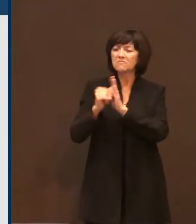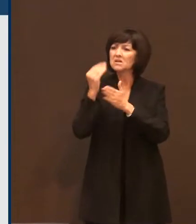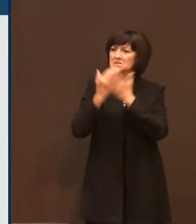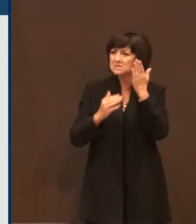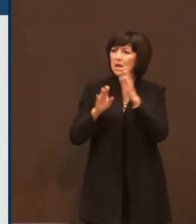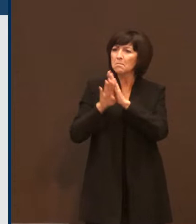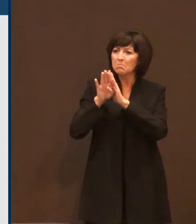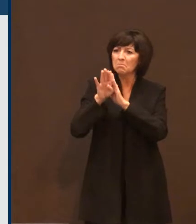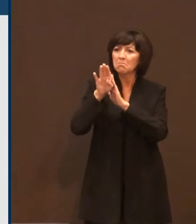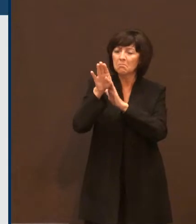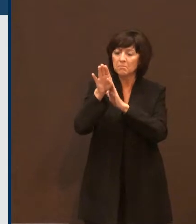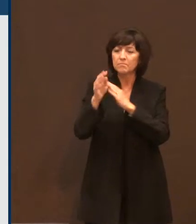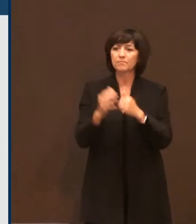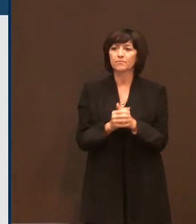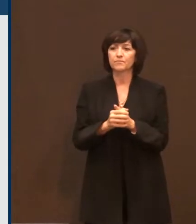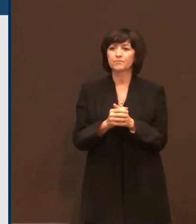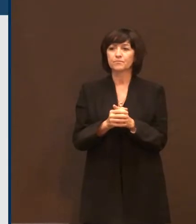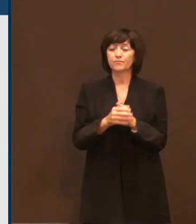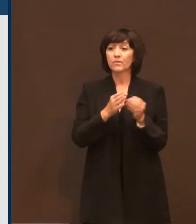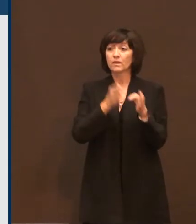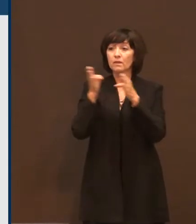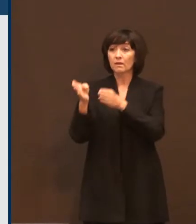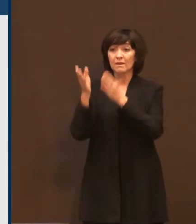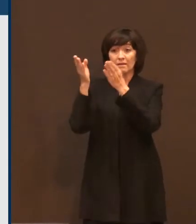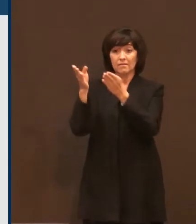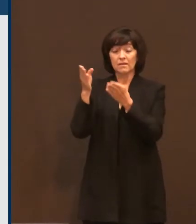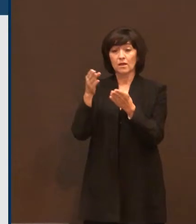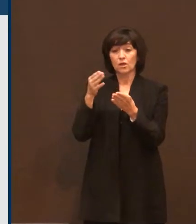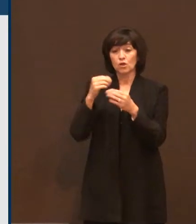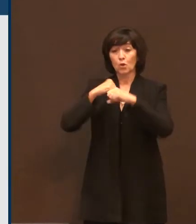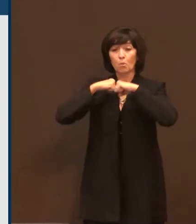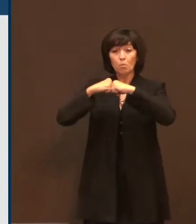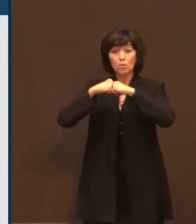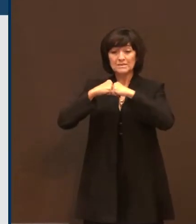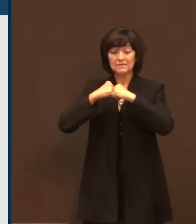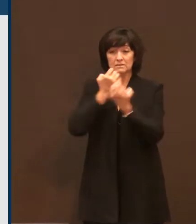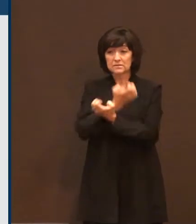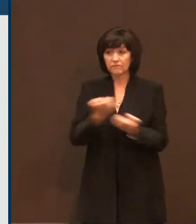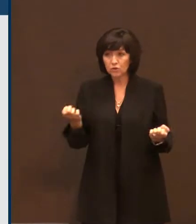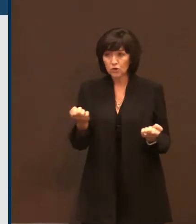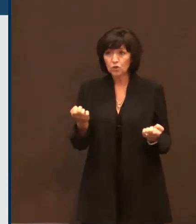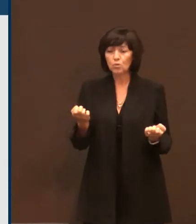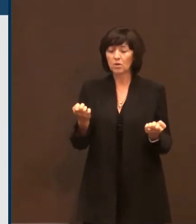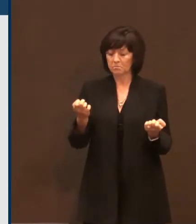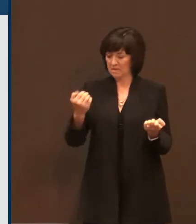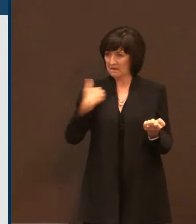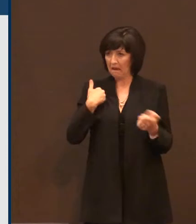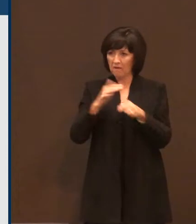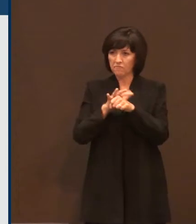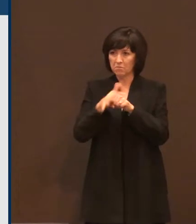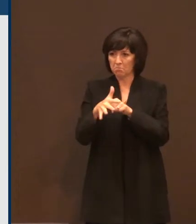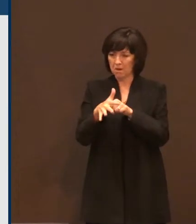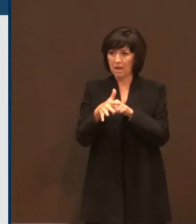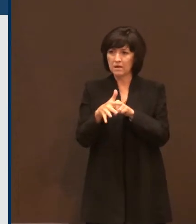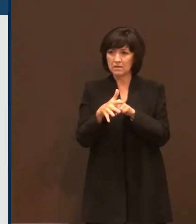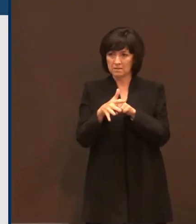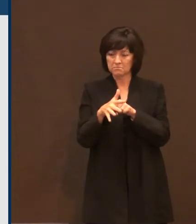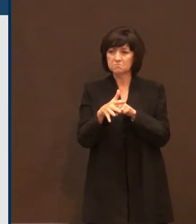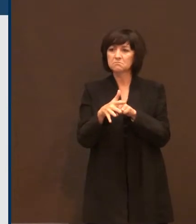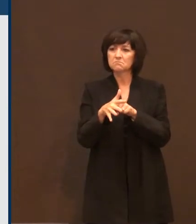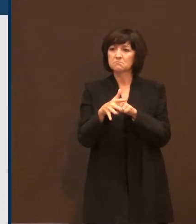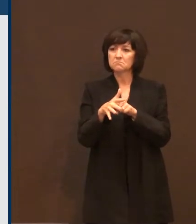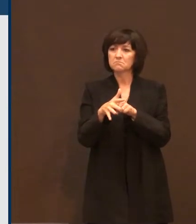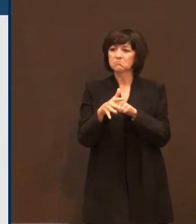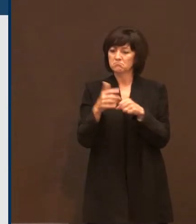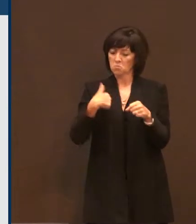to personal protective equipment, we still have all the vessels completely full, and so we're good there. There is some